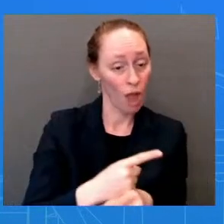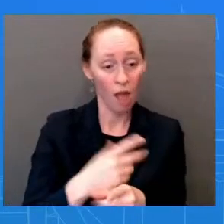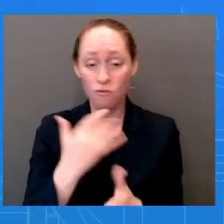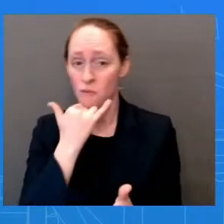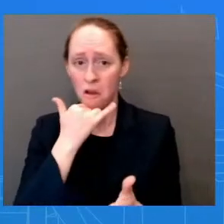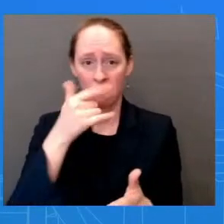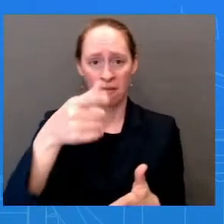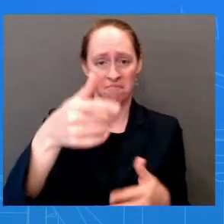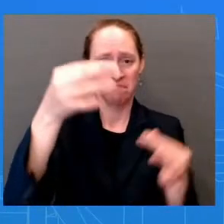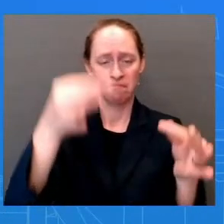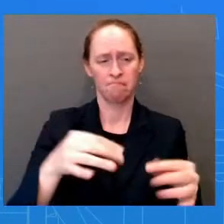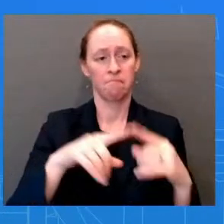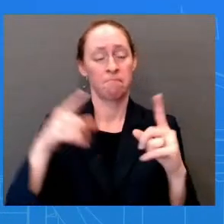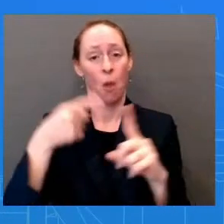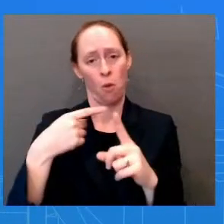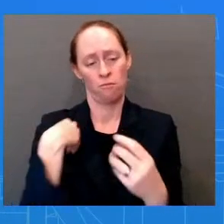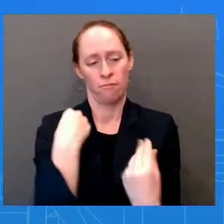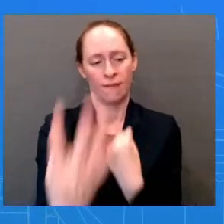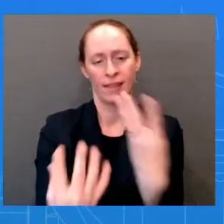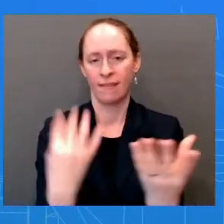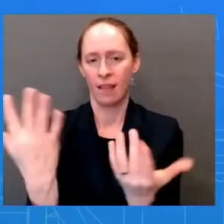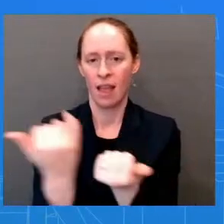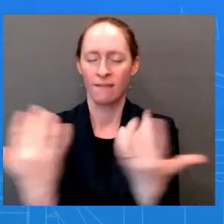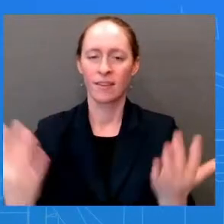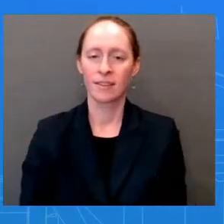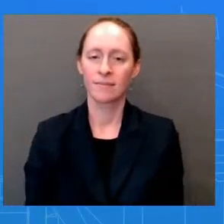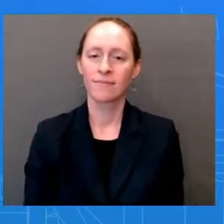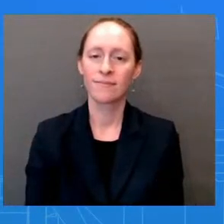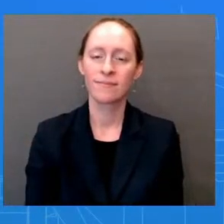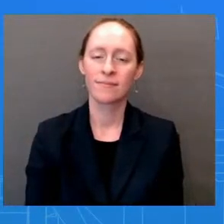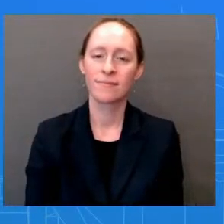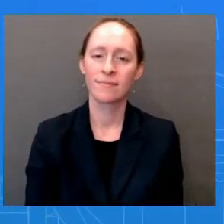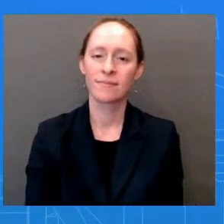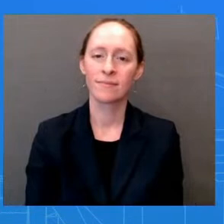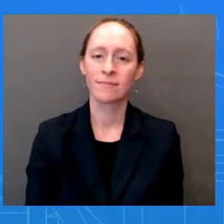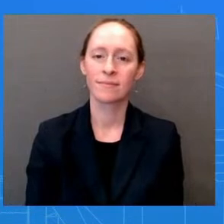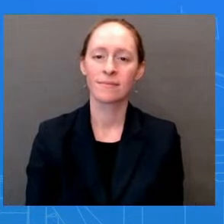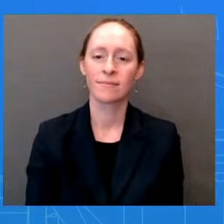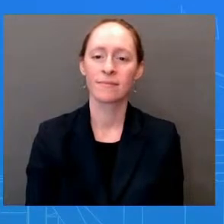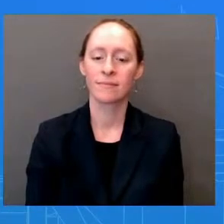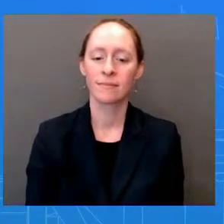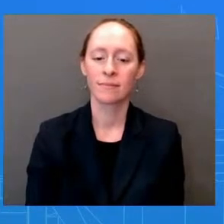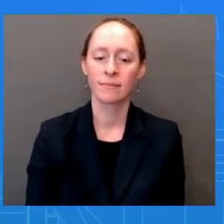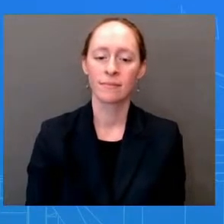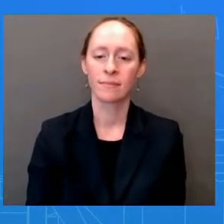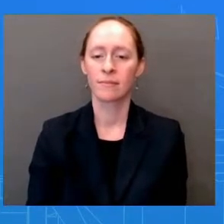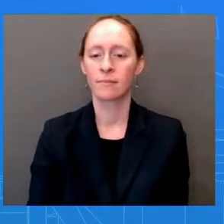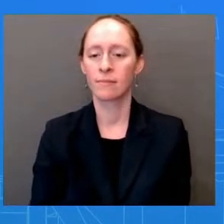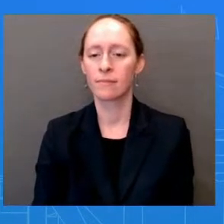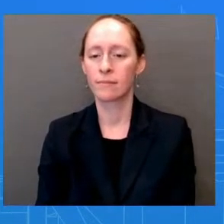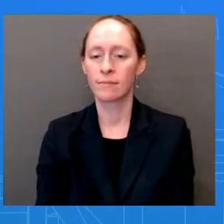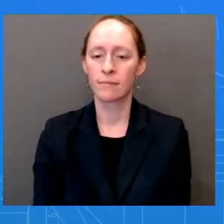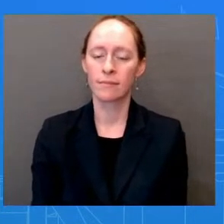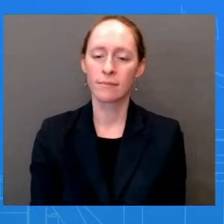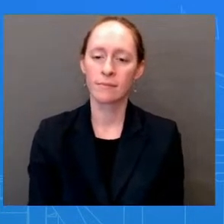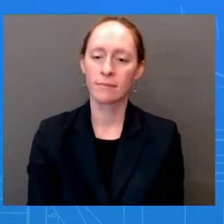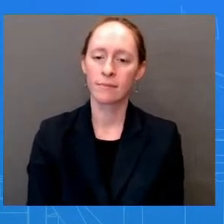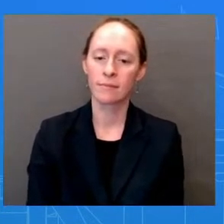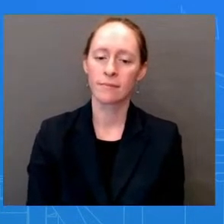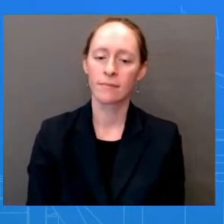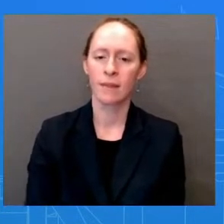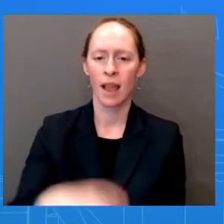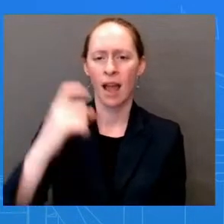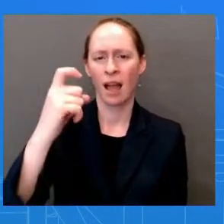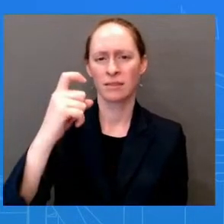I'm hoping I can ask quickly about also the XBB variant that's rising from India and Singapore. What should Americans